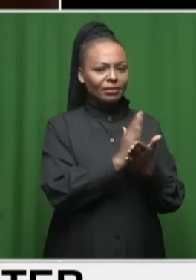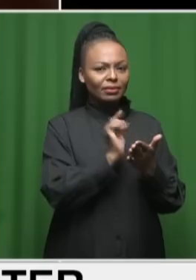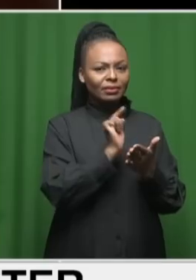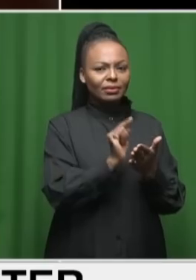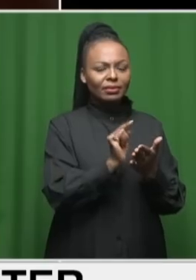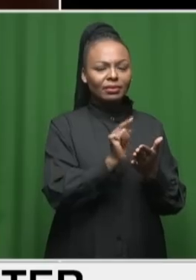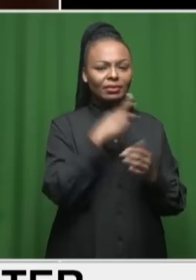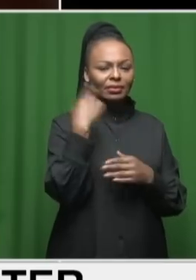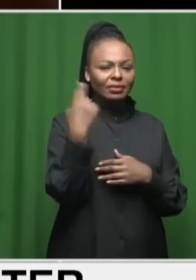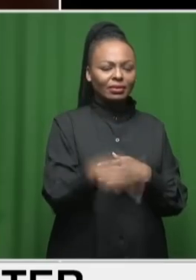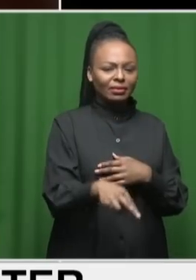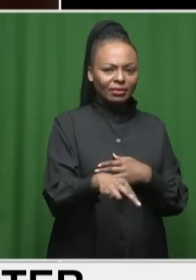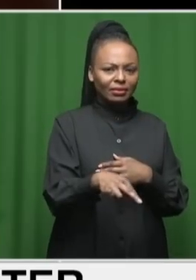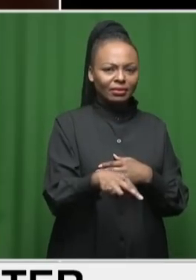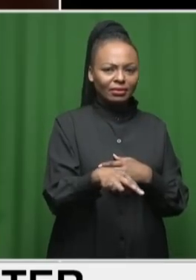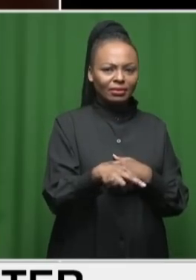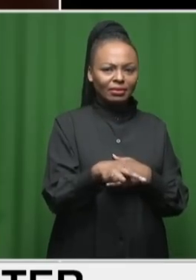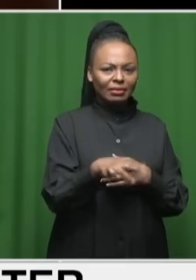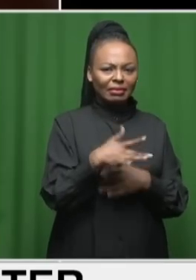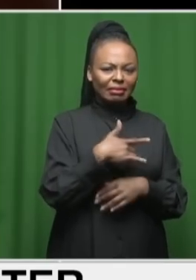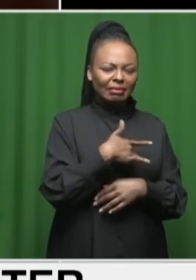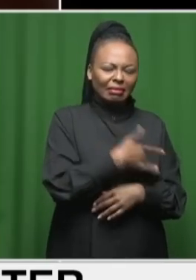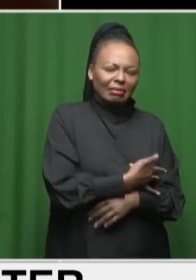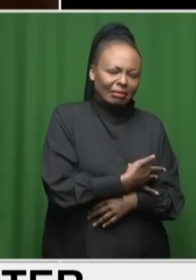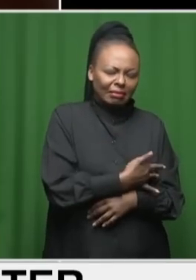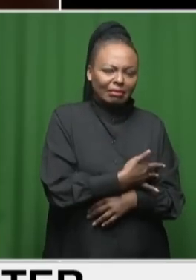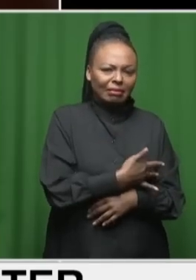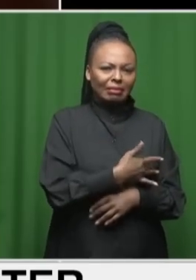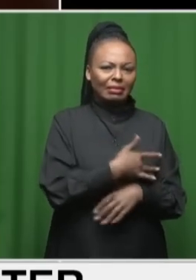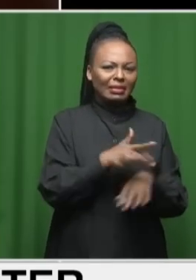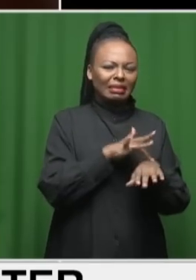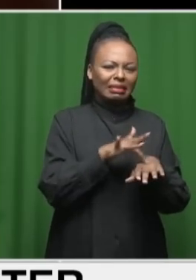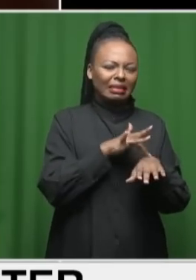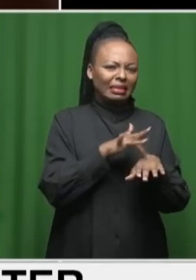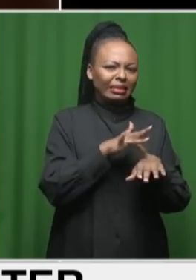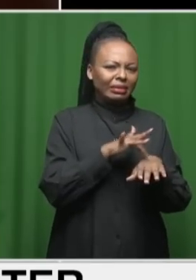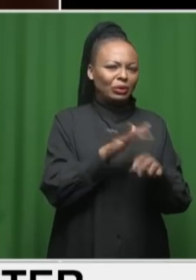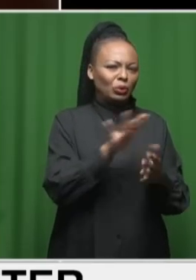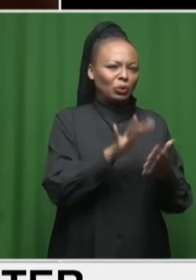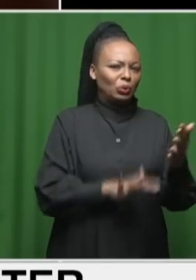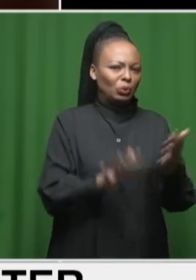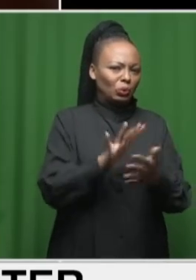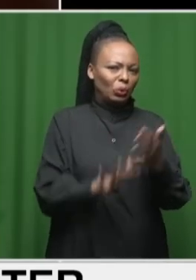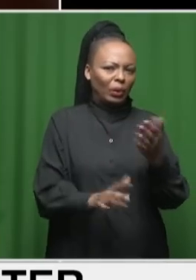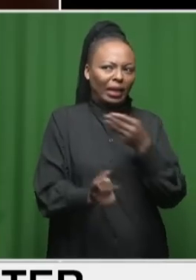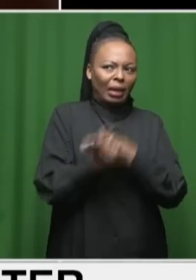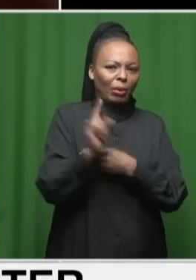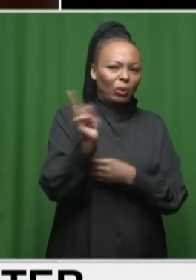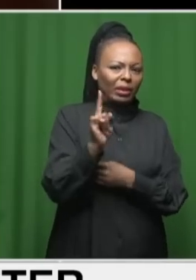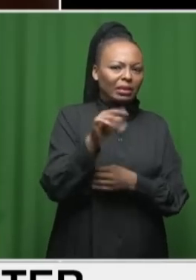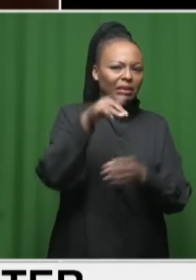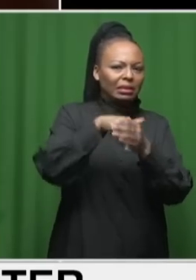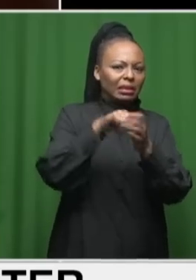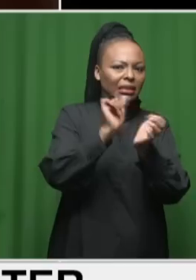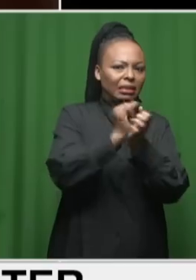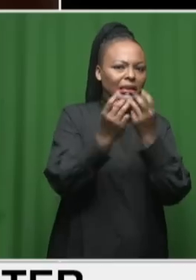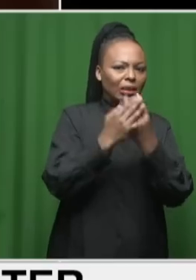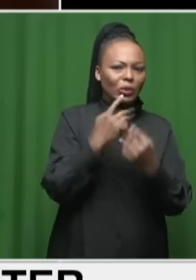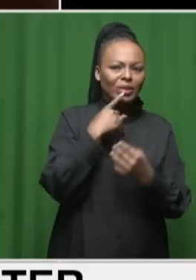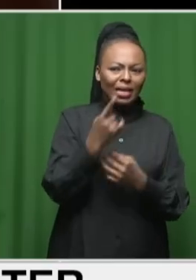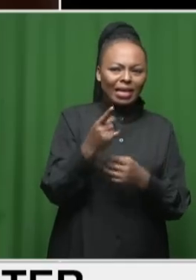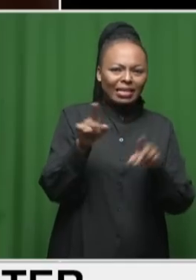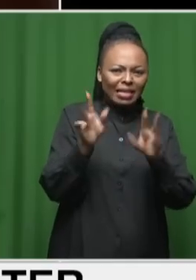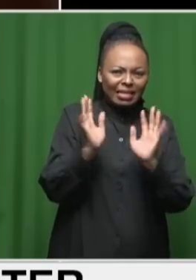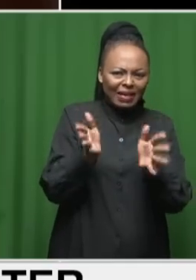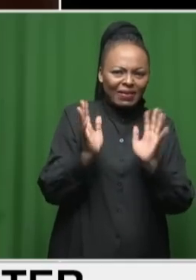really touched your heart and soul, that was an epiphany for you that happened in prison. You spoke of the rape of a